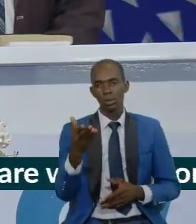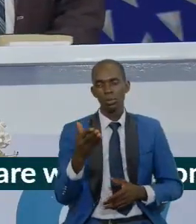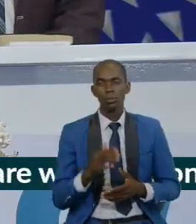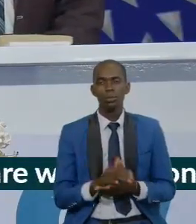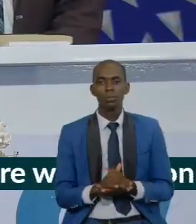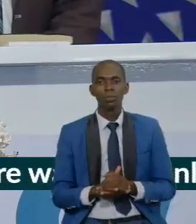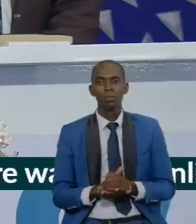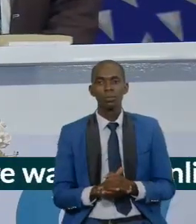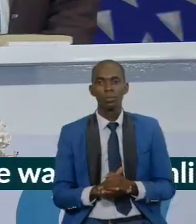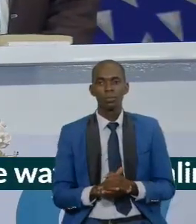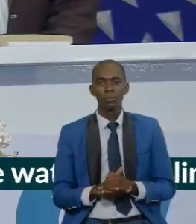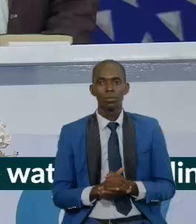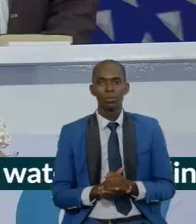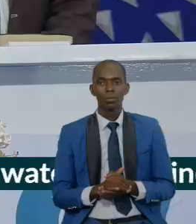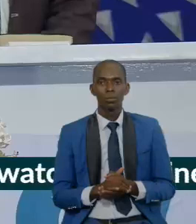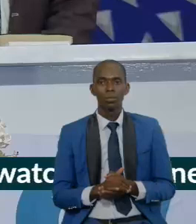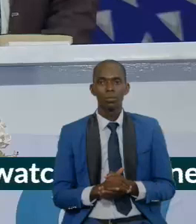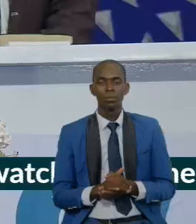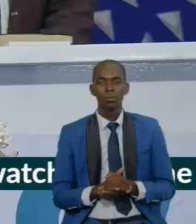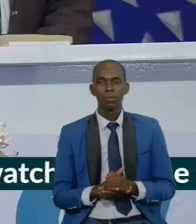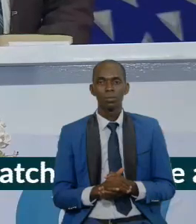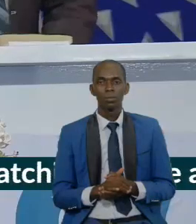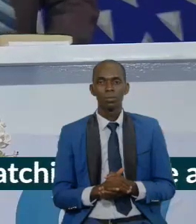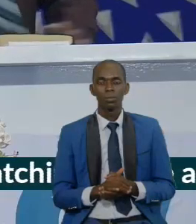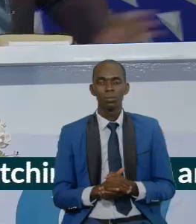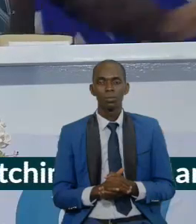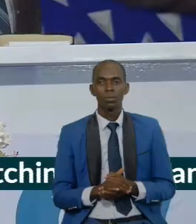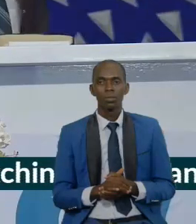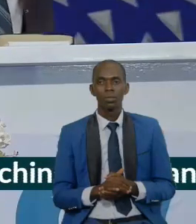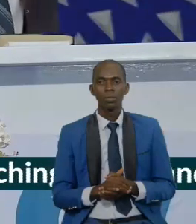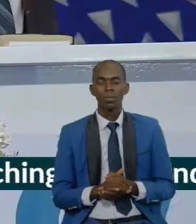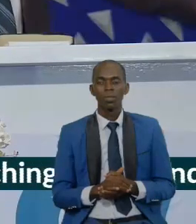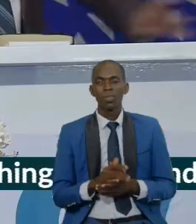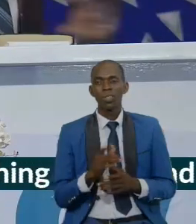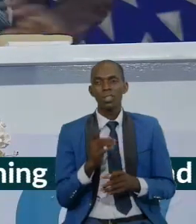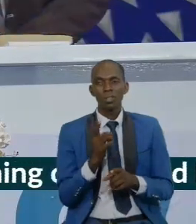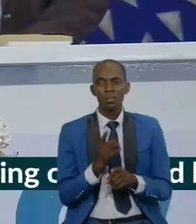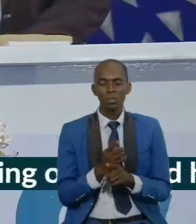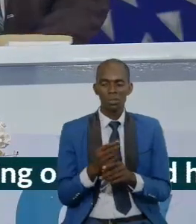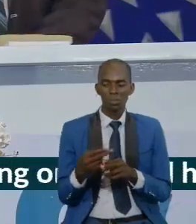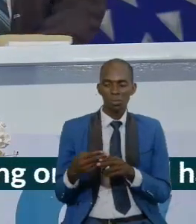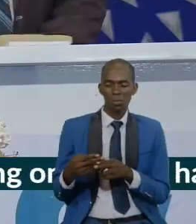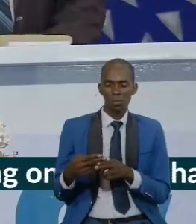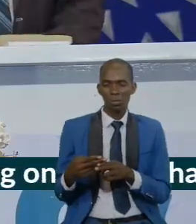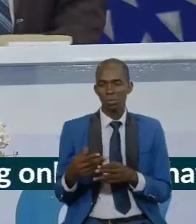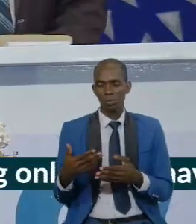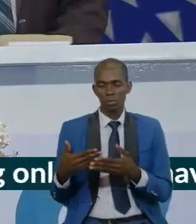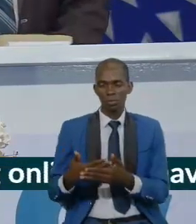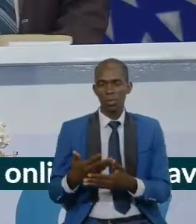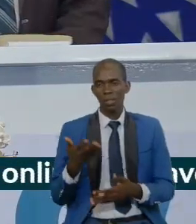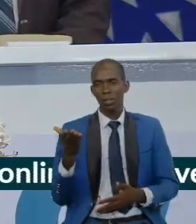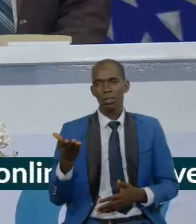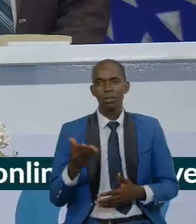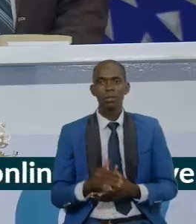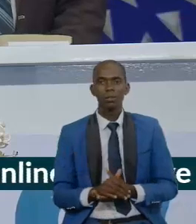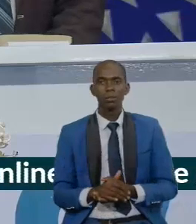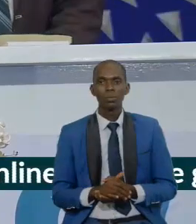la cabine des équipements. Just behind the major house.